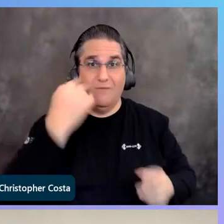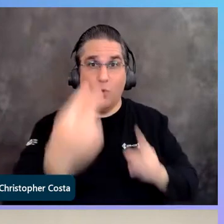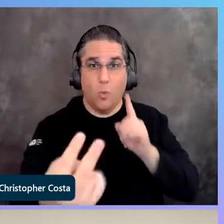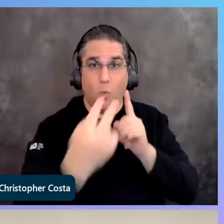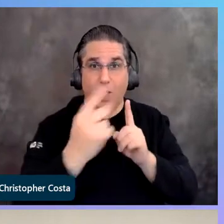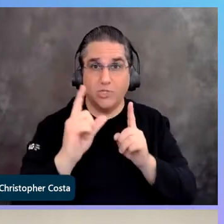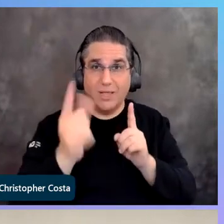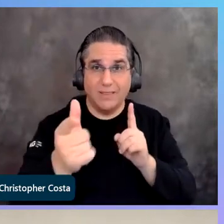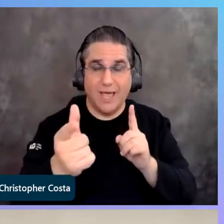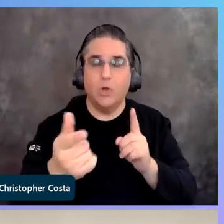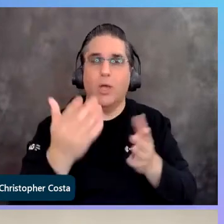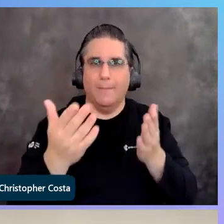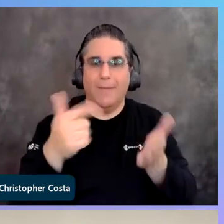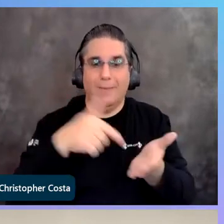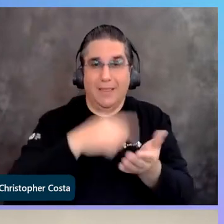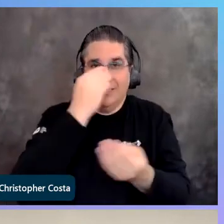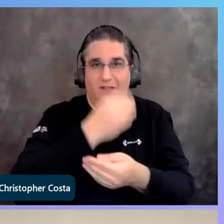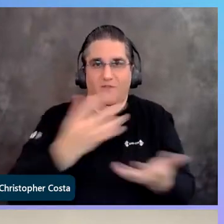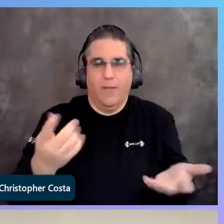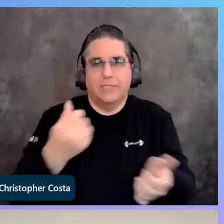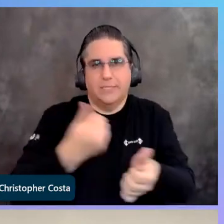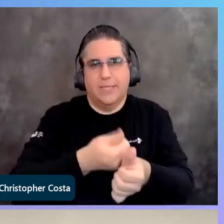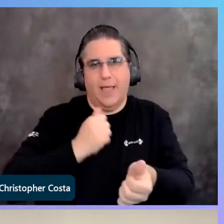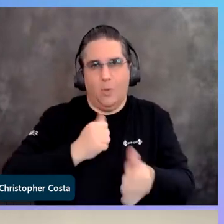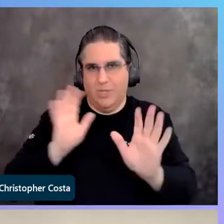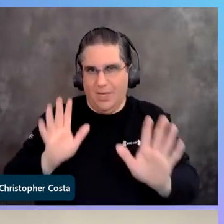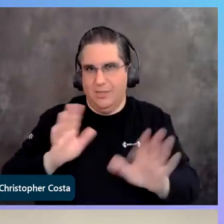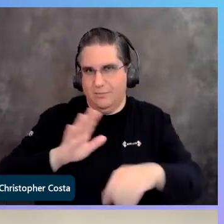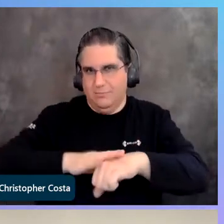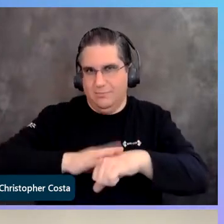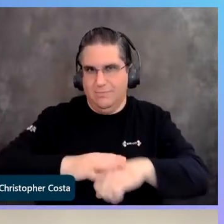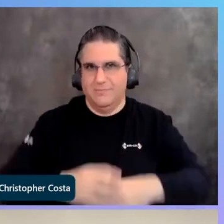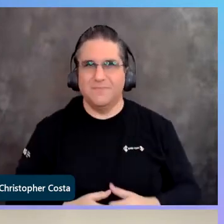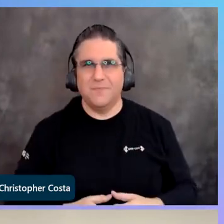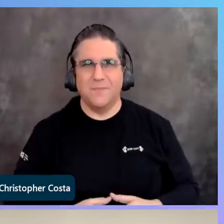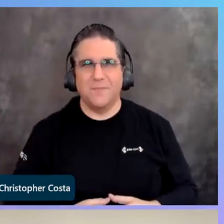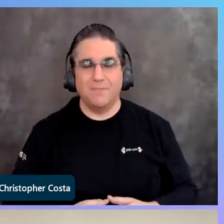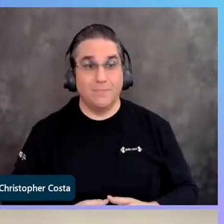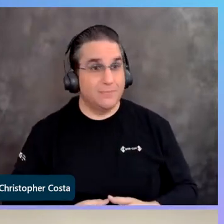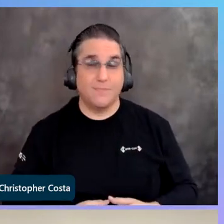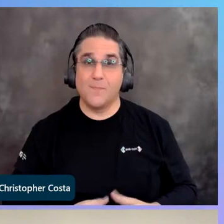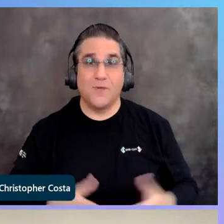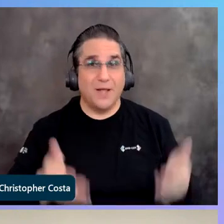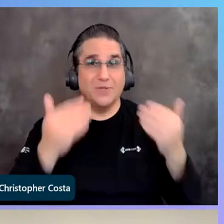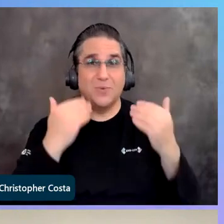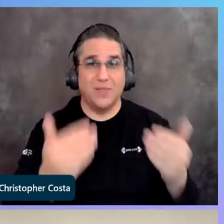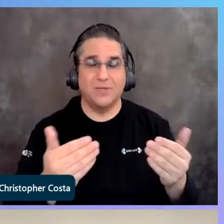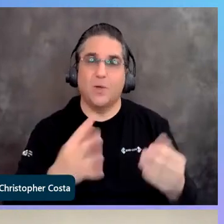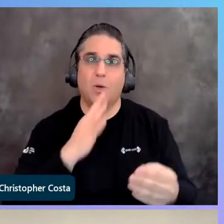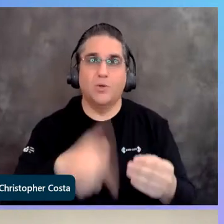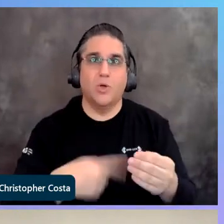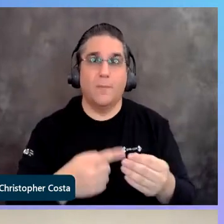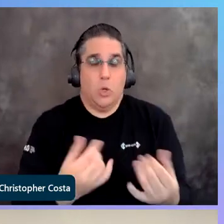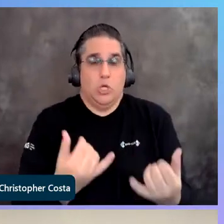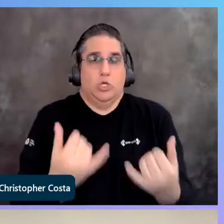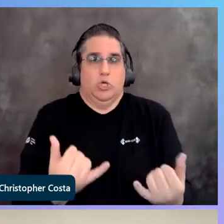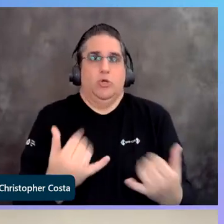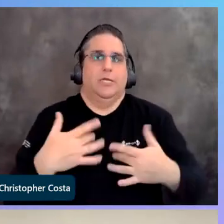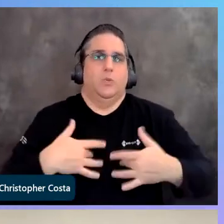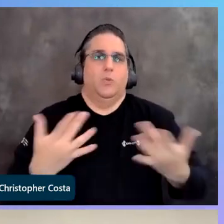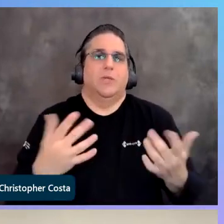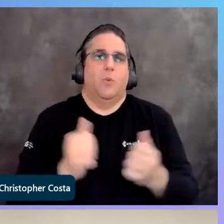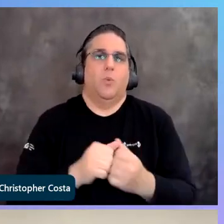information might be a little bit outdated. Okay, so let's jump right in by first talking about the current state of the